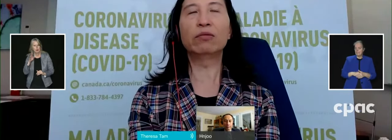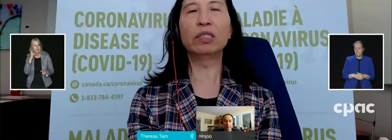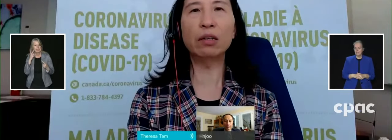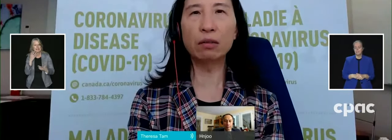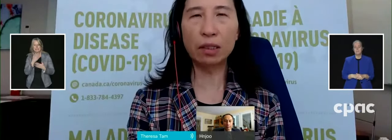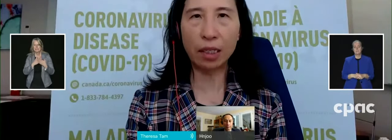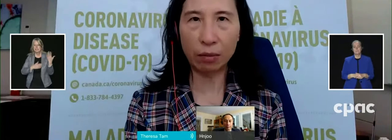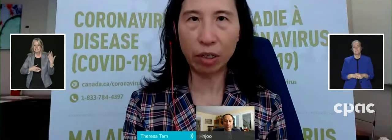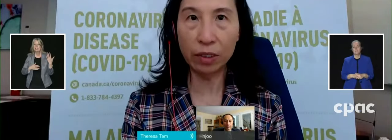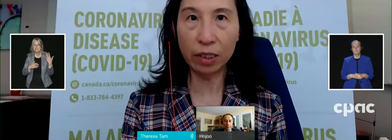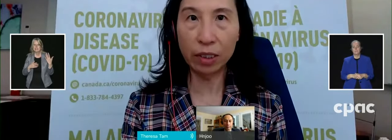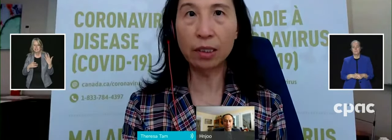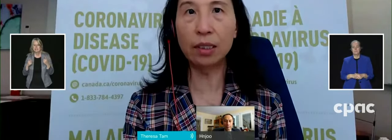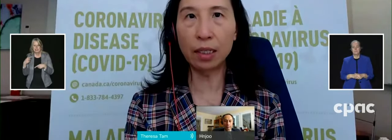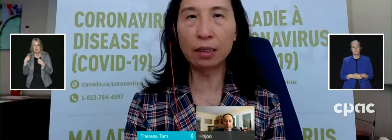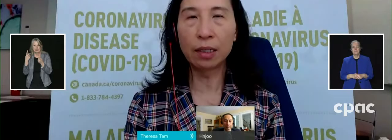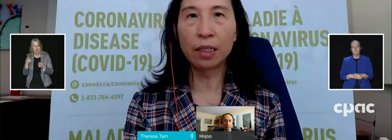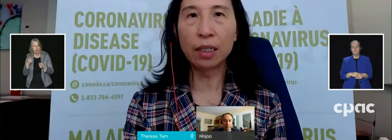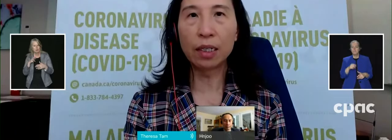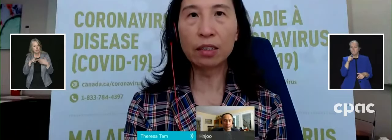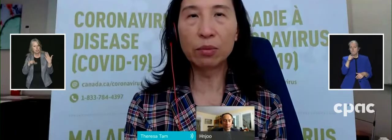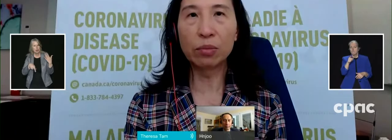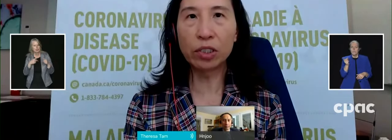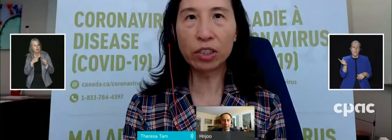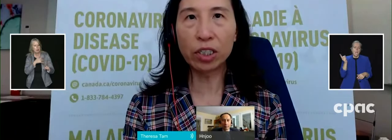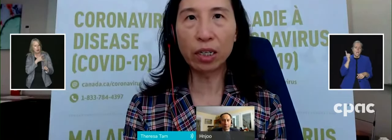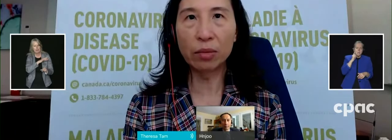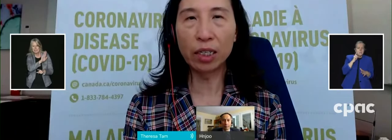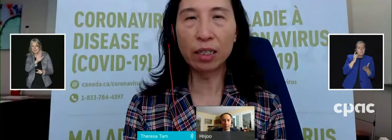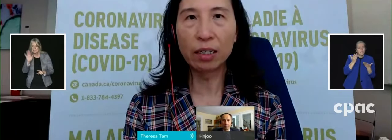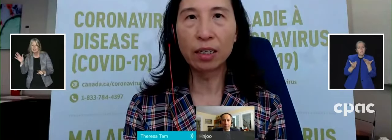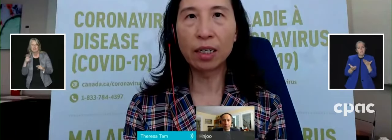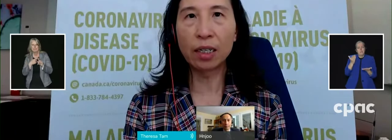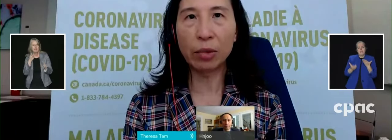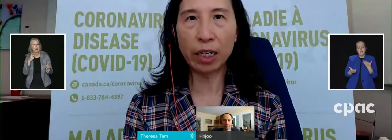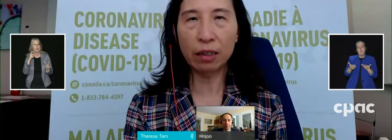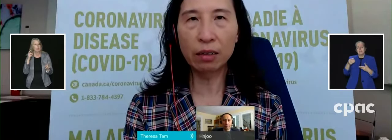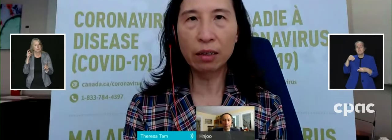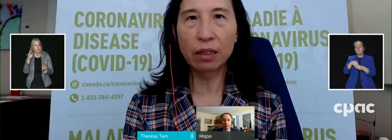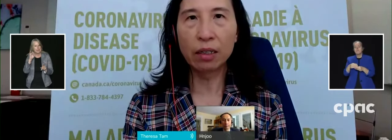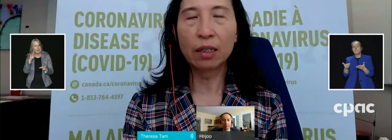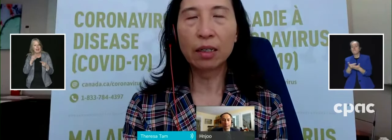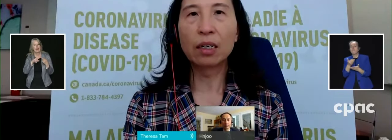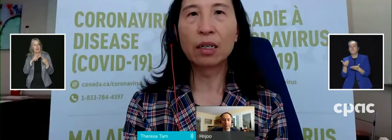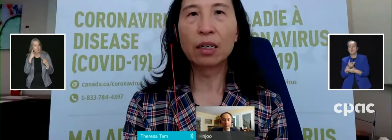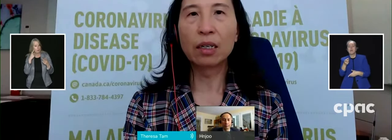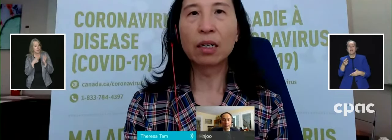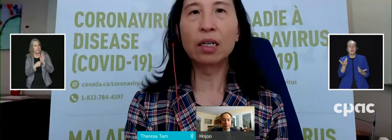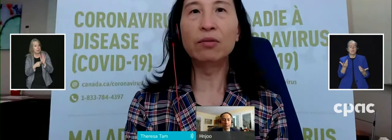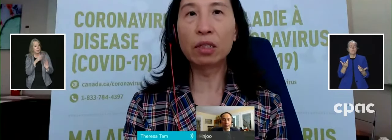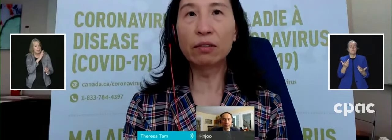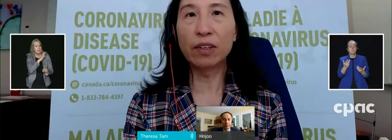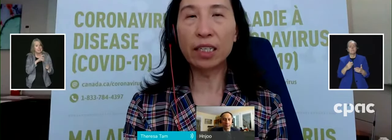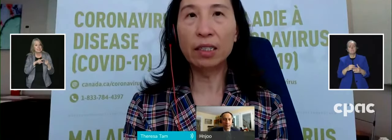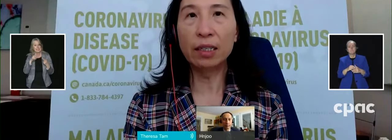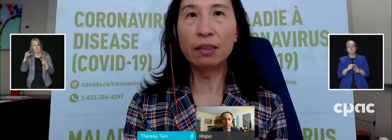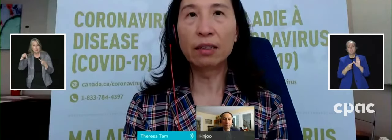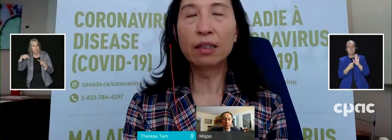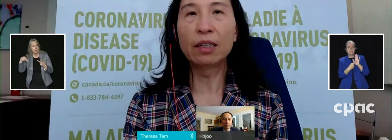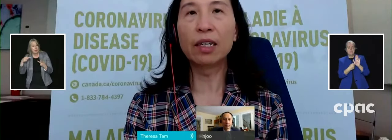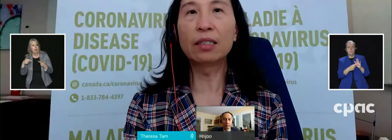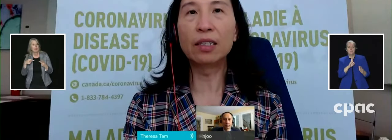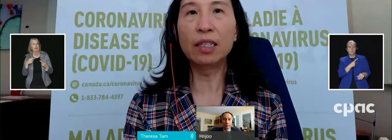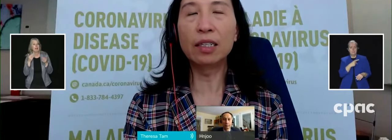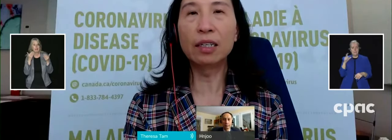some of the results that provinces are seeing, including British Columbia and Quebec. Even with one dose of